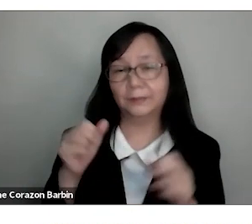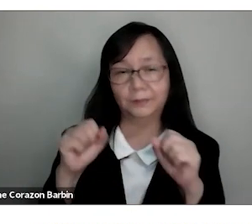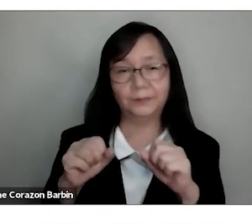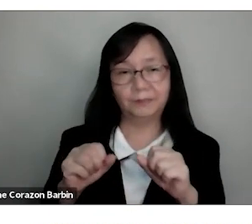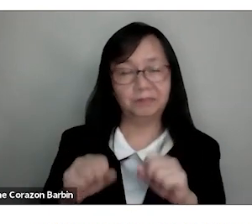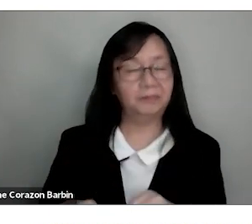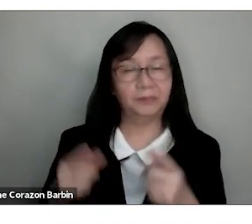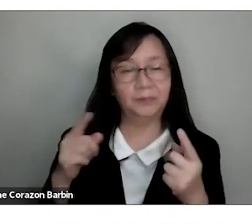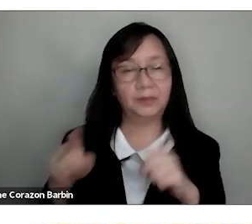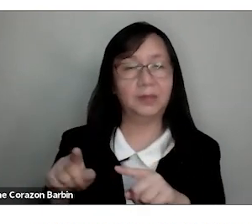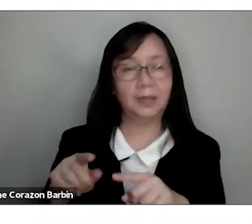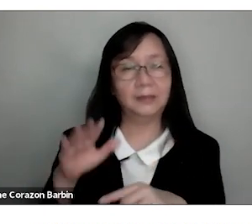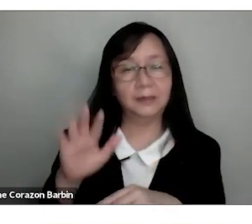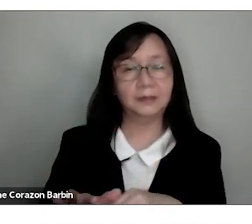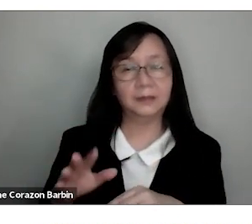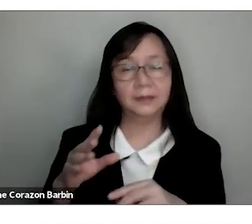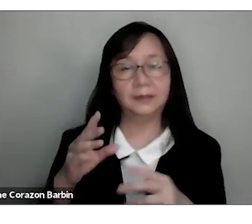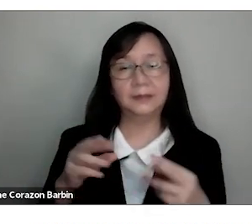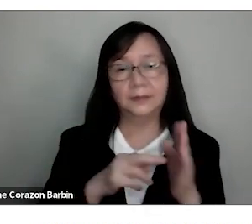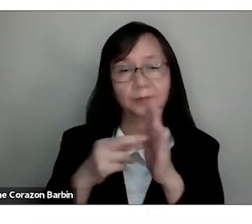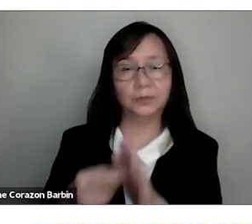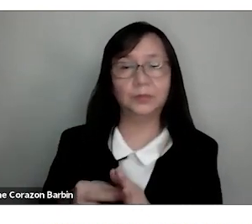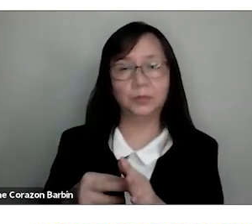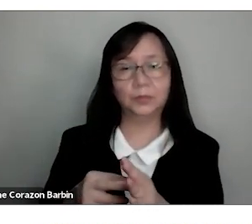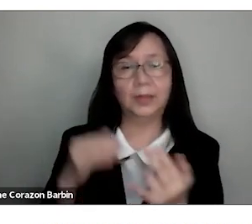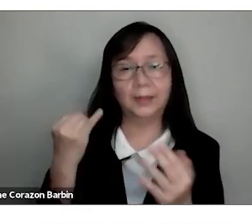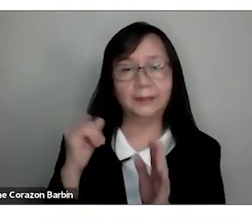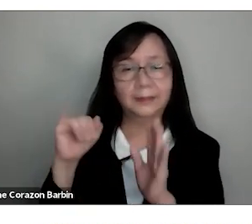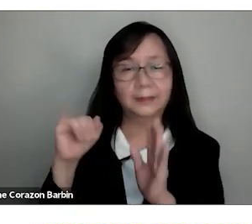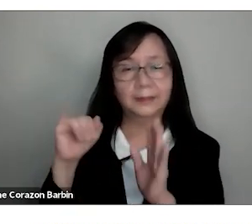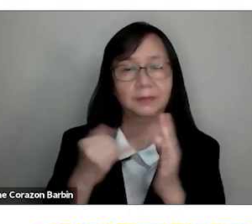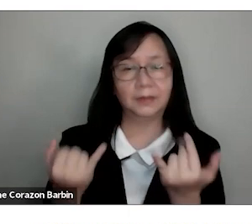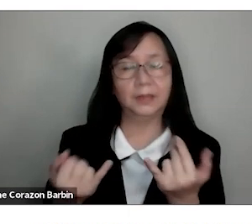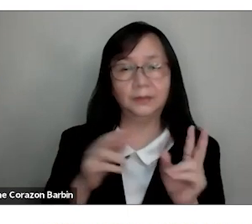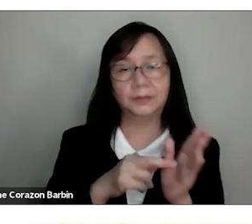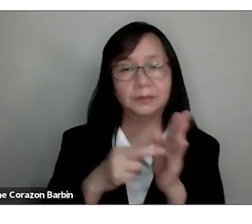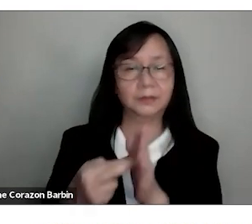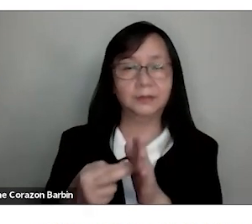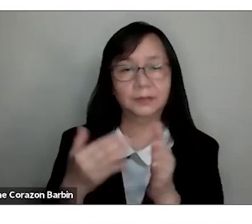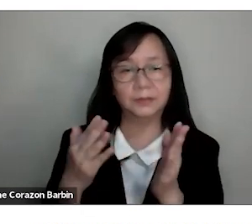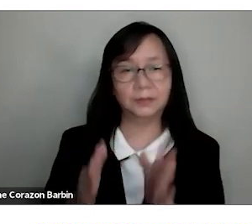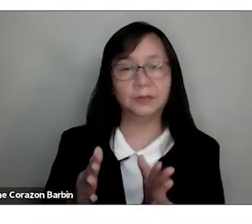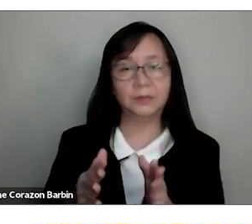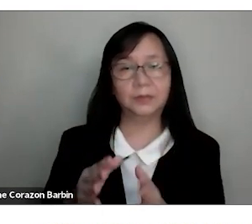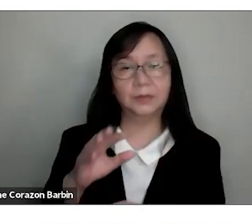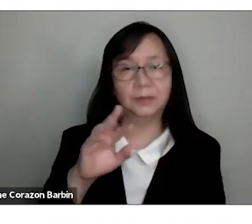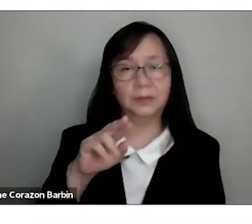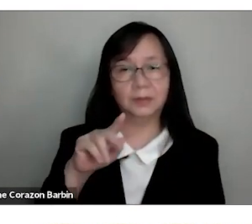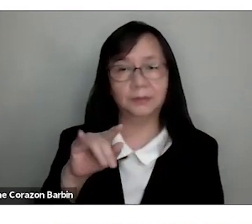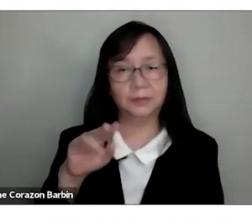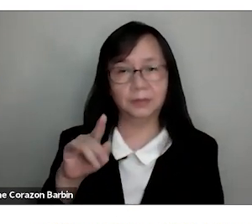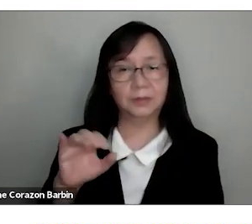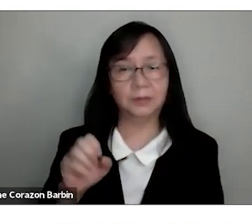the child delegate or supporting organization were asked to identify alternative representatives to the RPA COA online